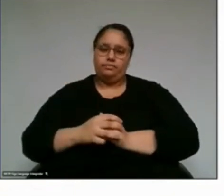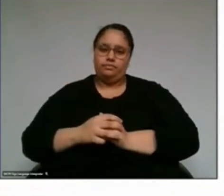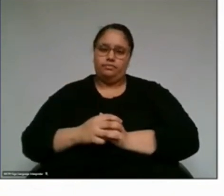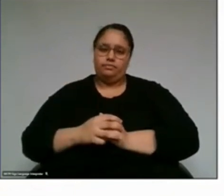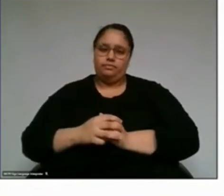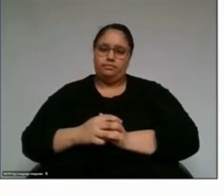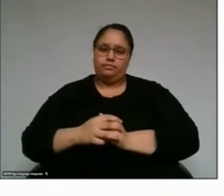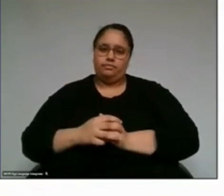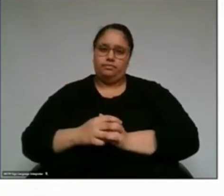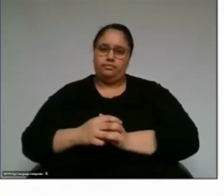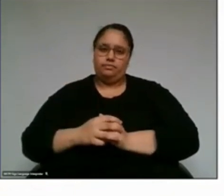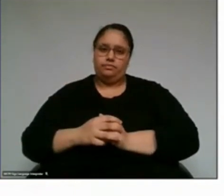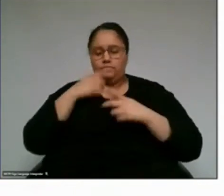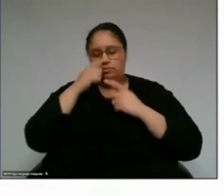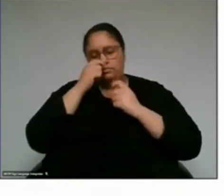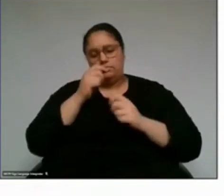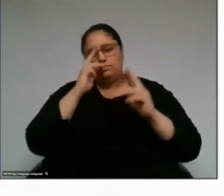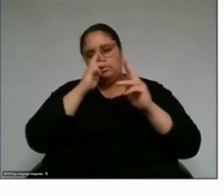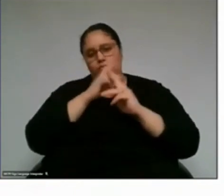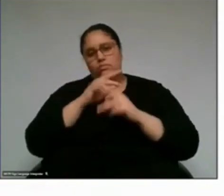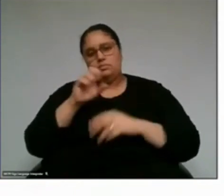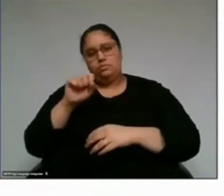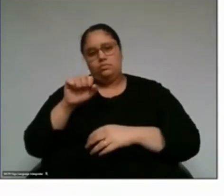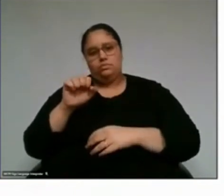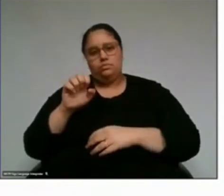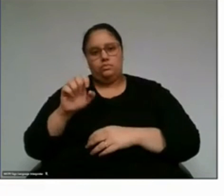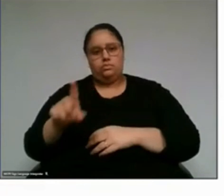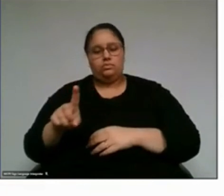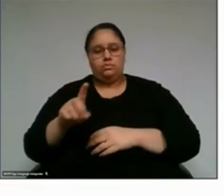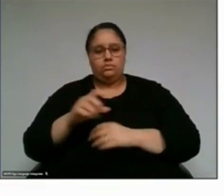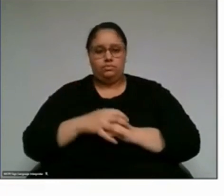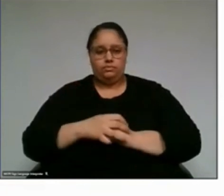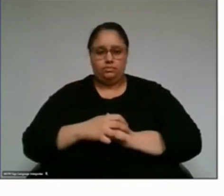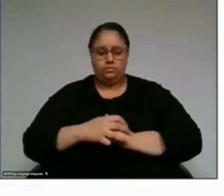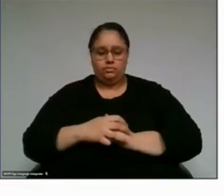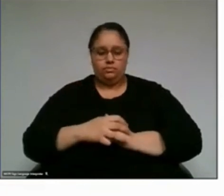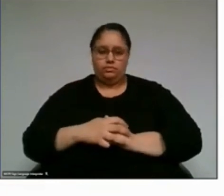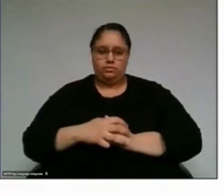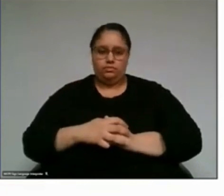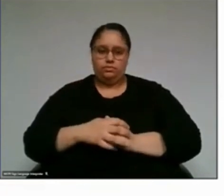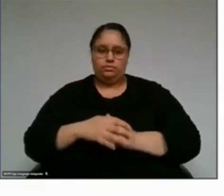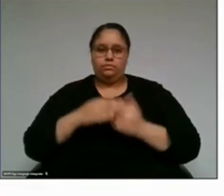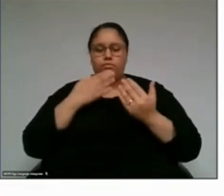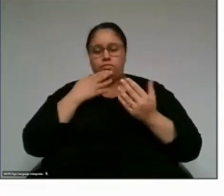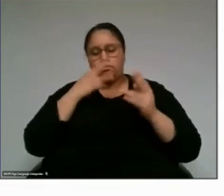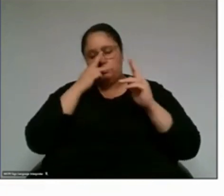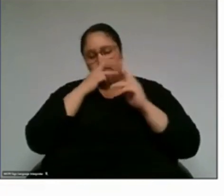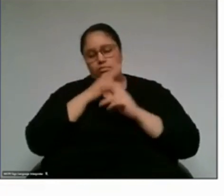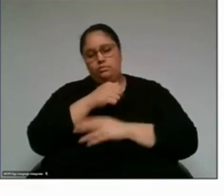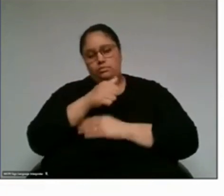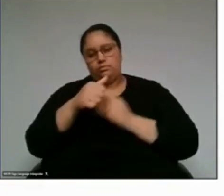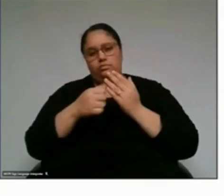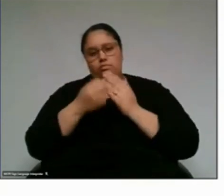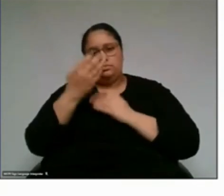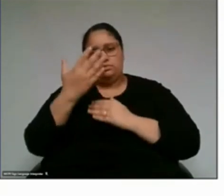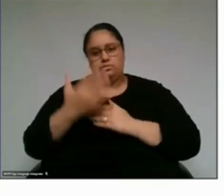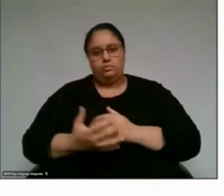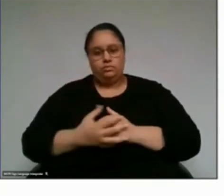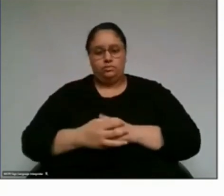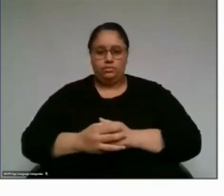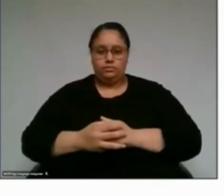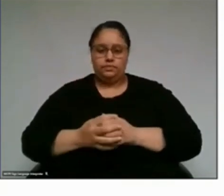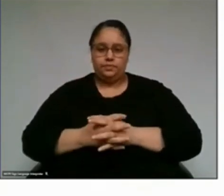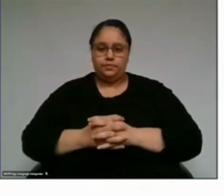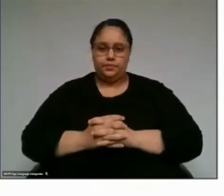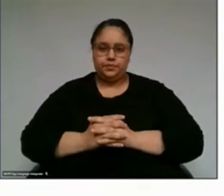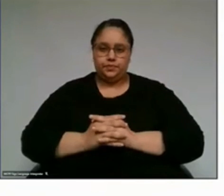Thank you very much. I now recognise the Honourable Sayed. Thank you very much, Honourable Deputy Speaker. I hope...